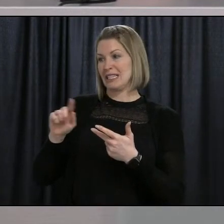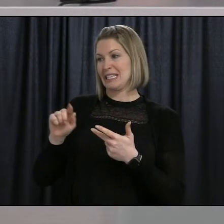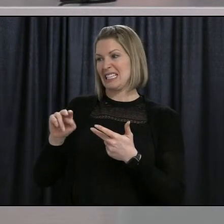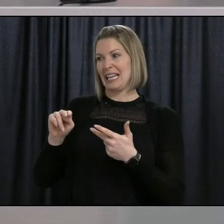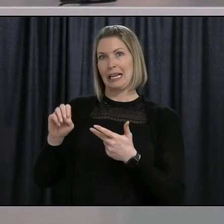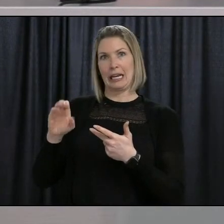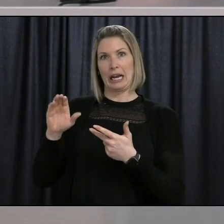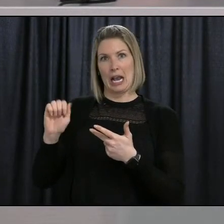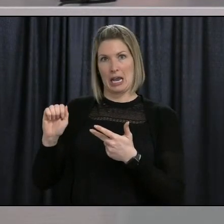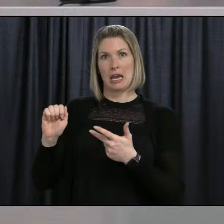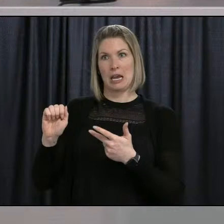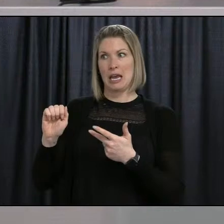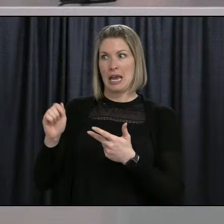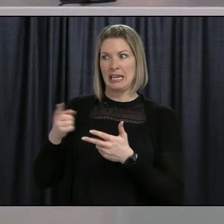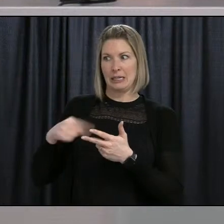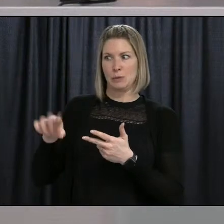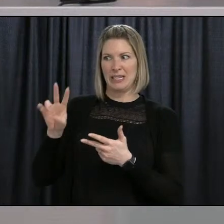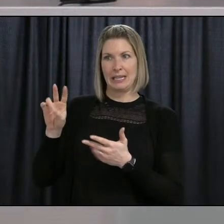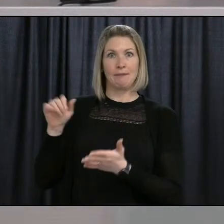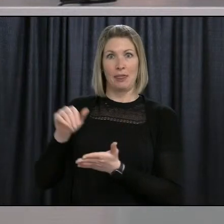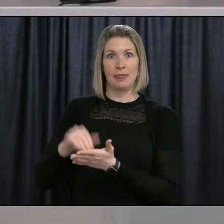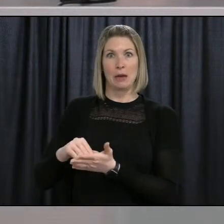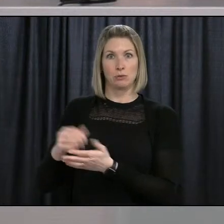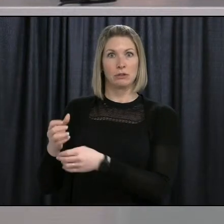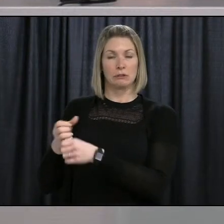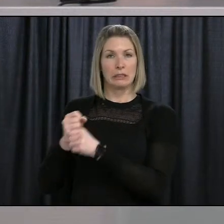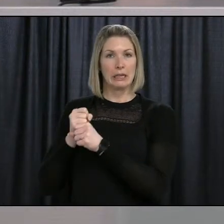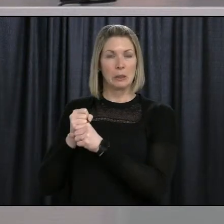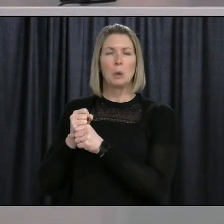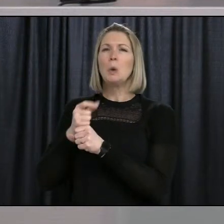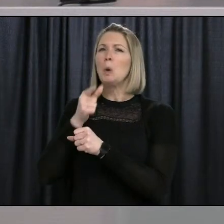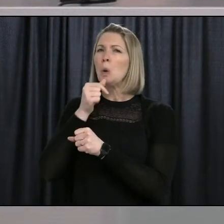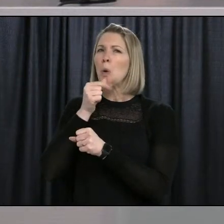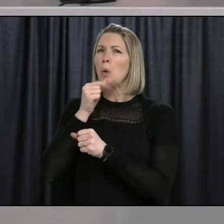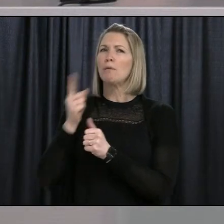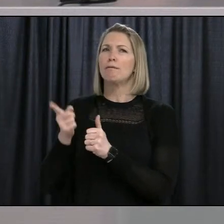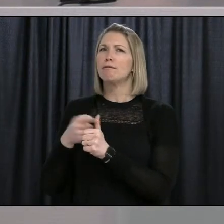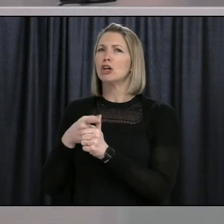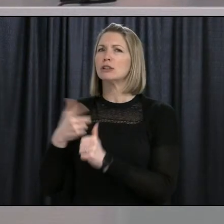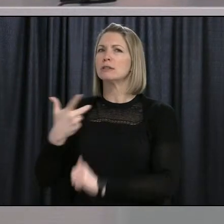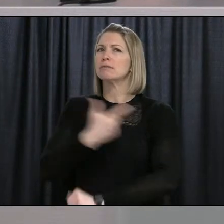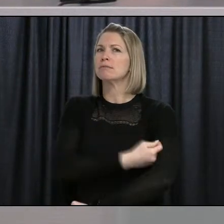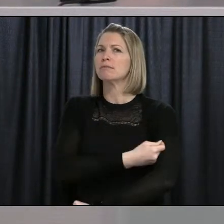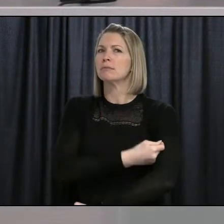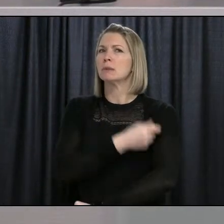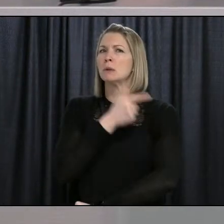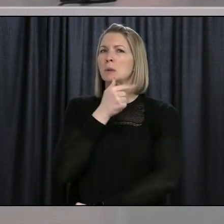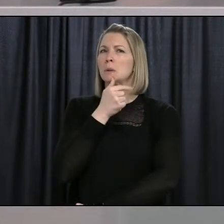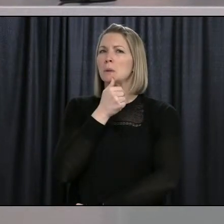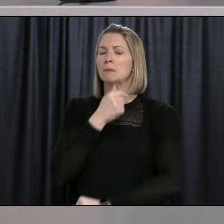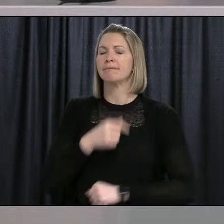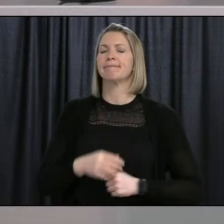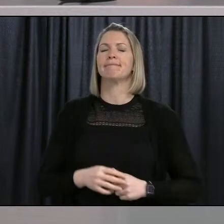being primarily aimed at older people, who are going to get those doses when they arrive?